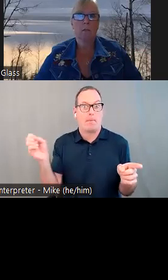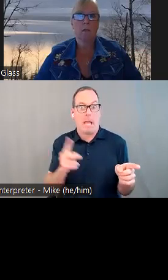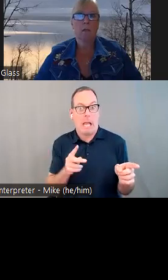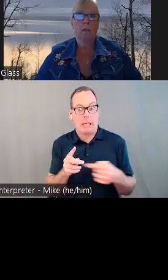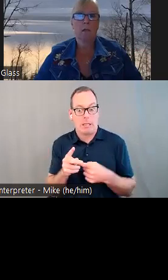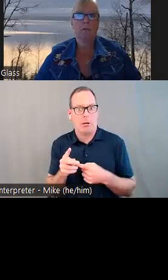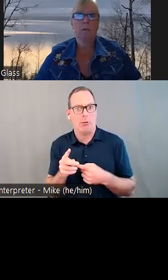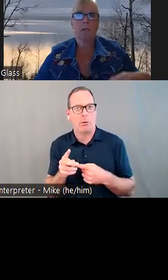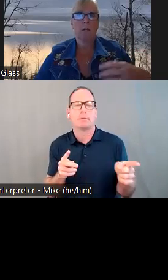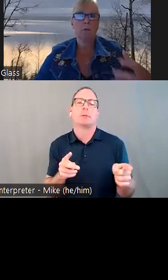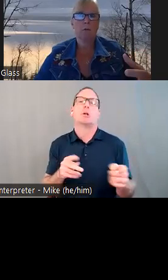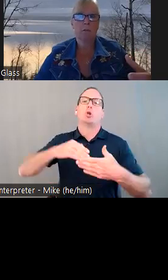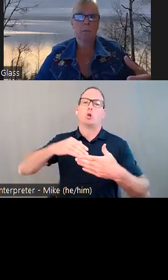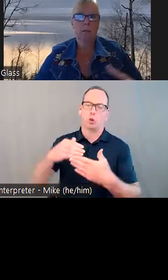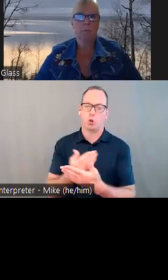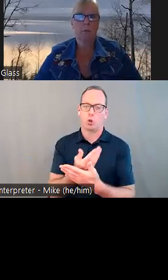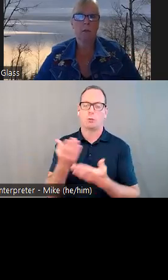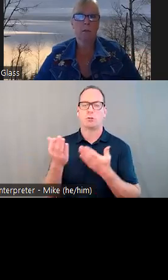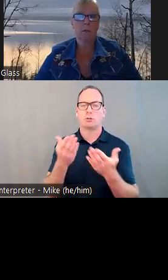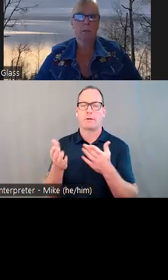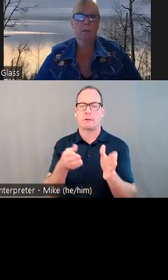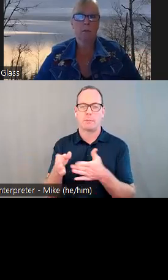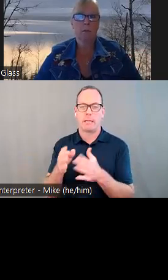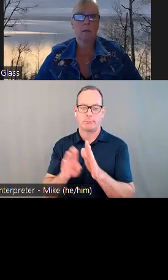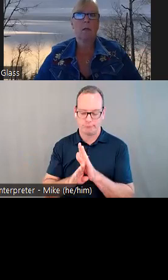year, you'll have to create a new service plan for me.